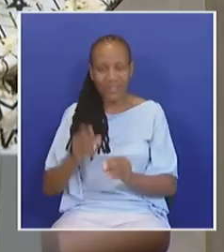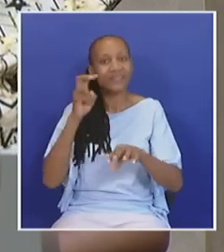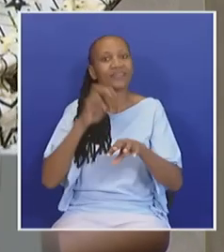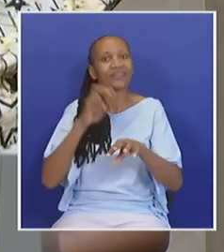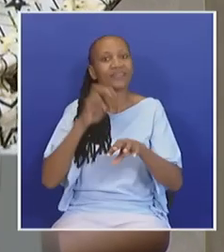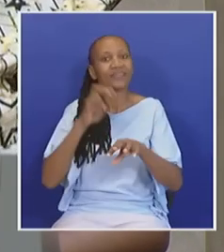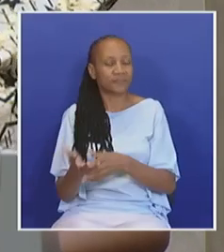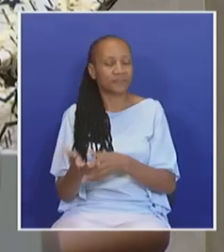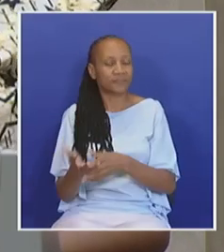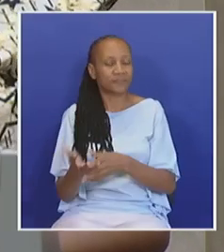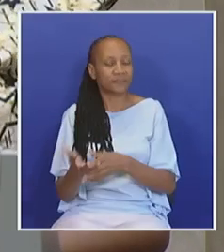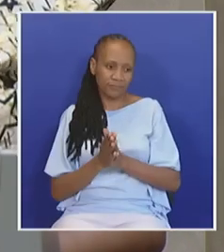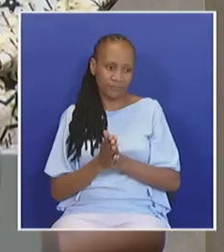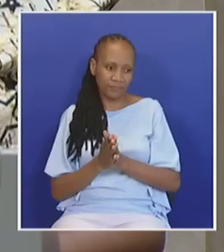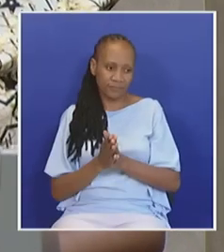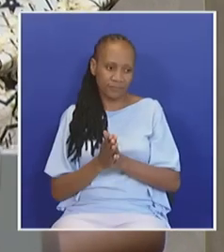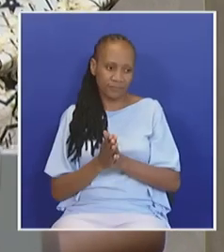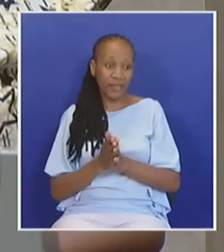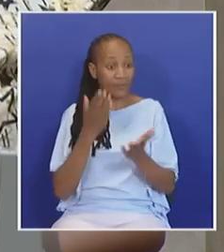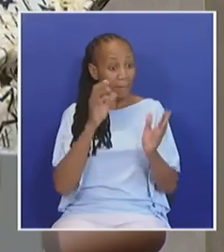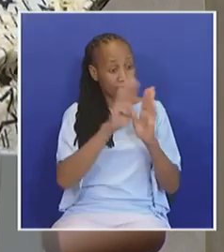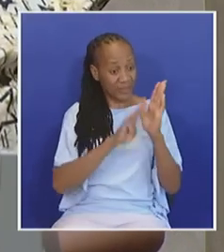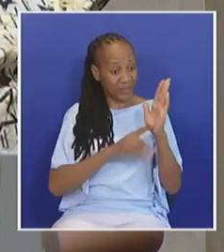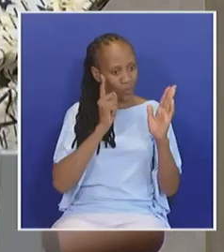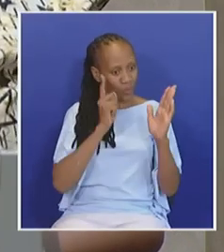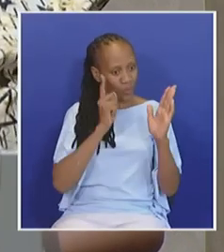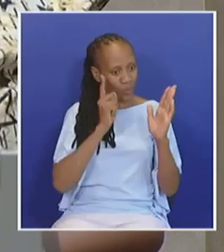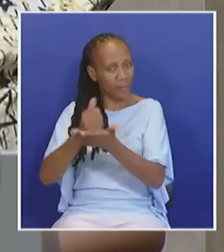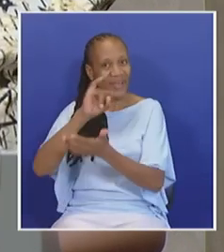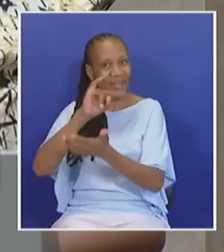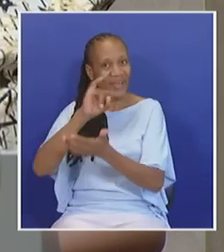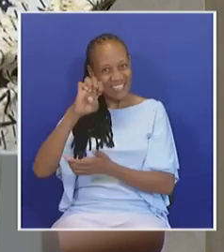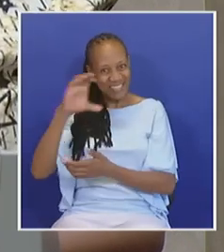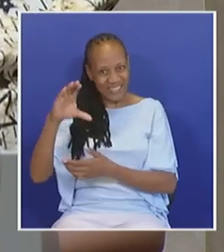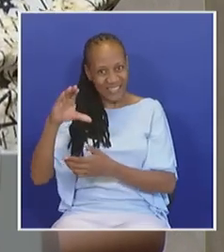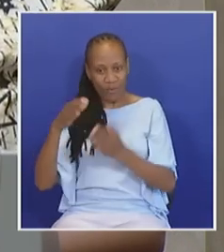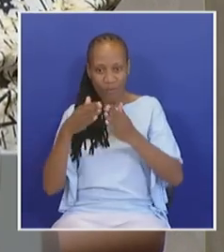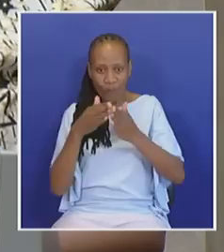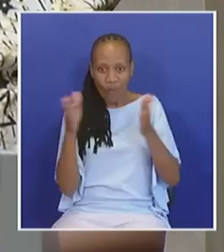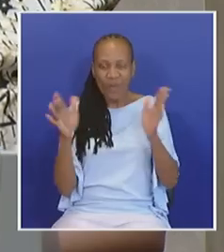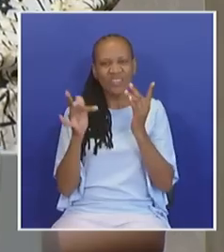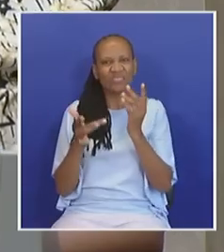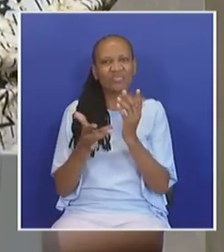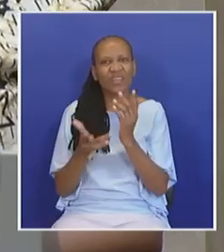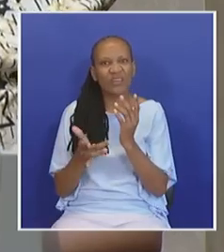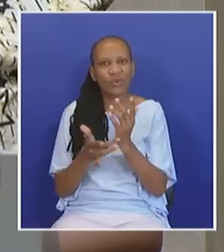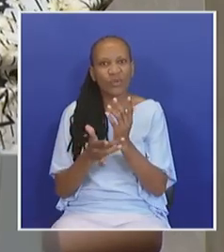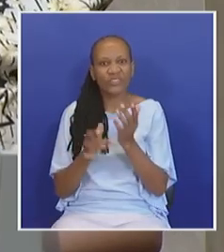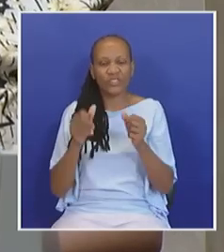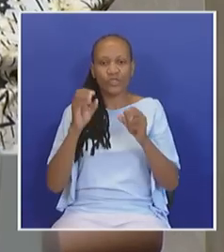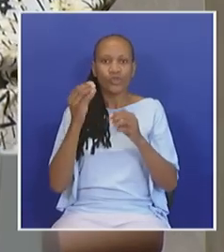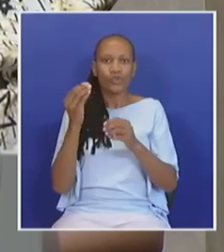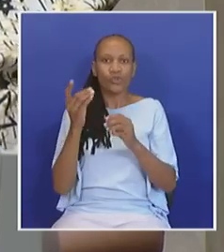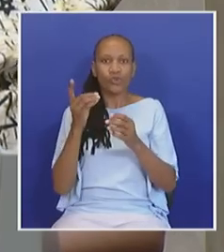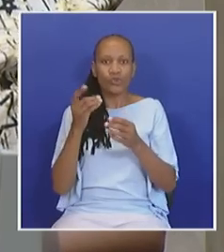It will enable the IEC to generate electronic and manual candidate nomination documents